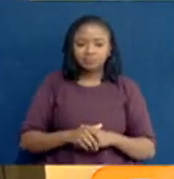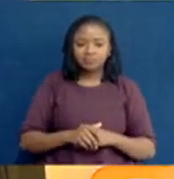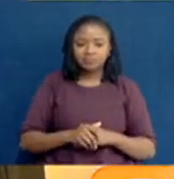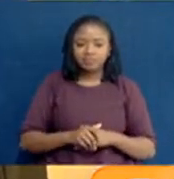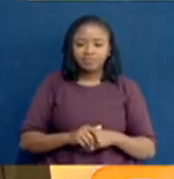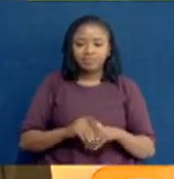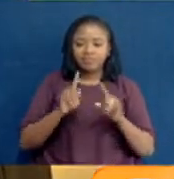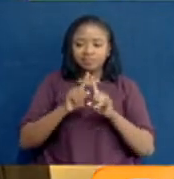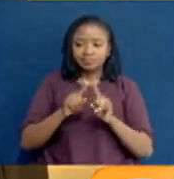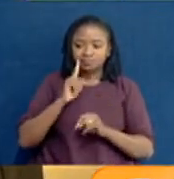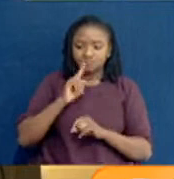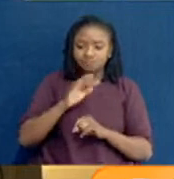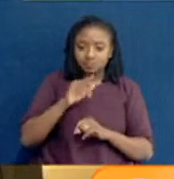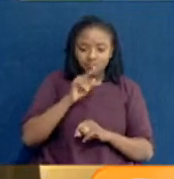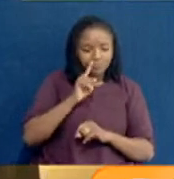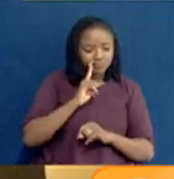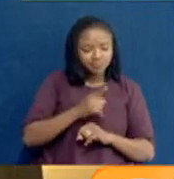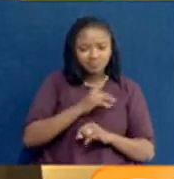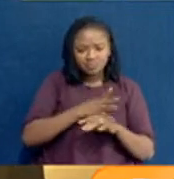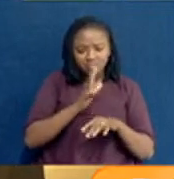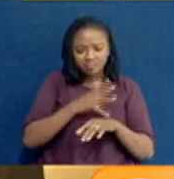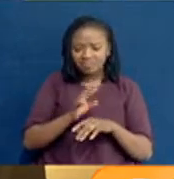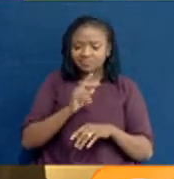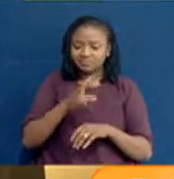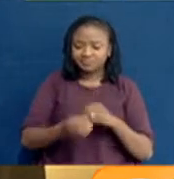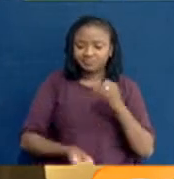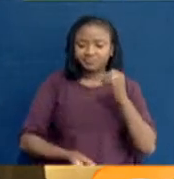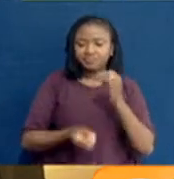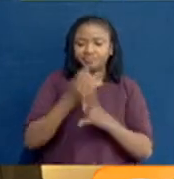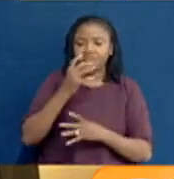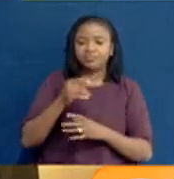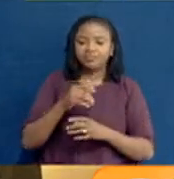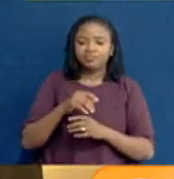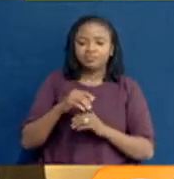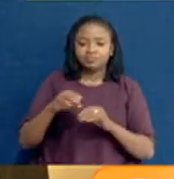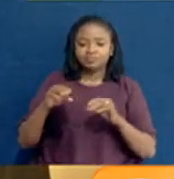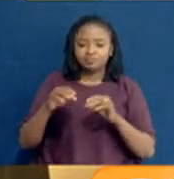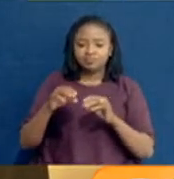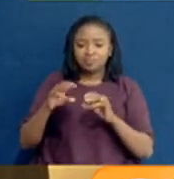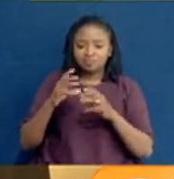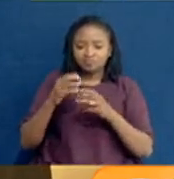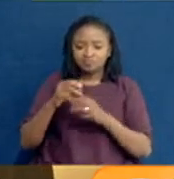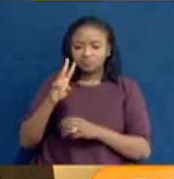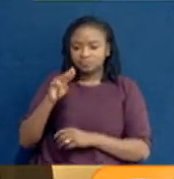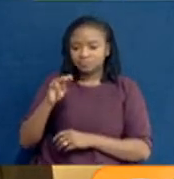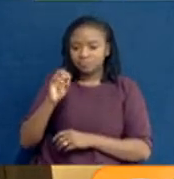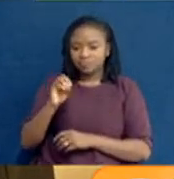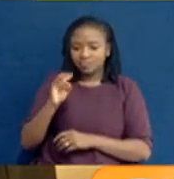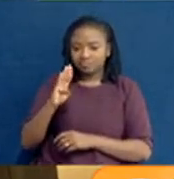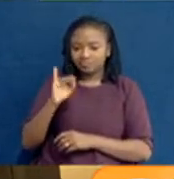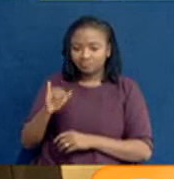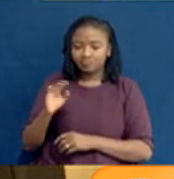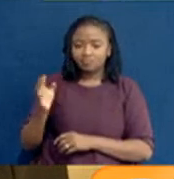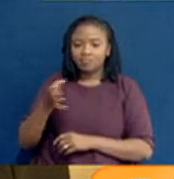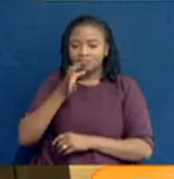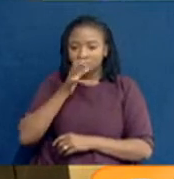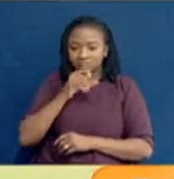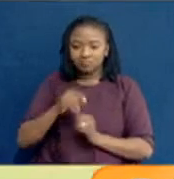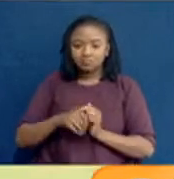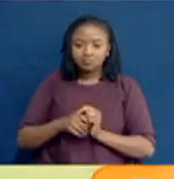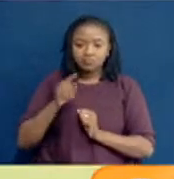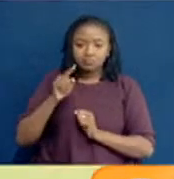he founded Mobi Water. Mobi Water is a smart water management solution consisting of hardware sensors and smart